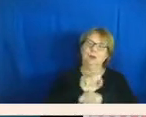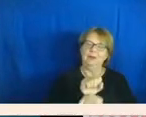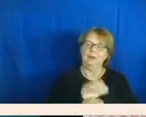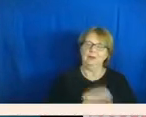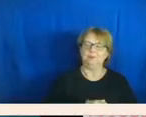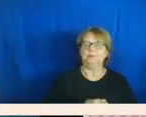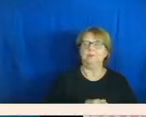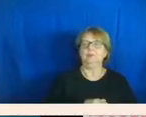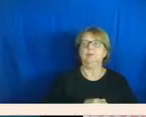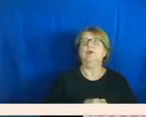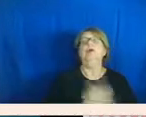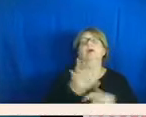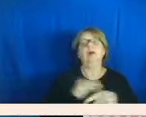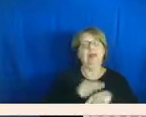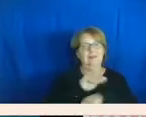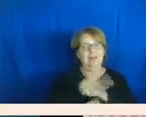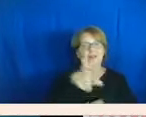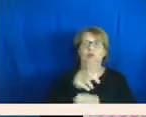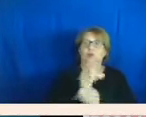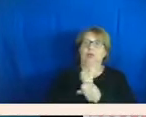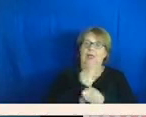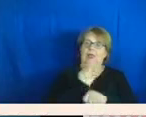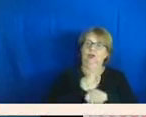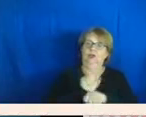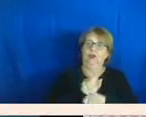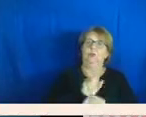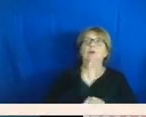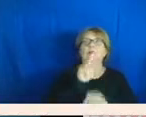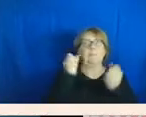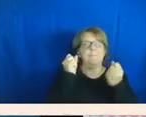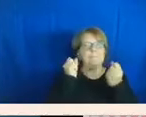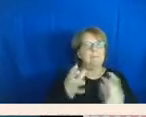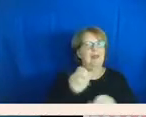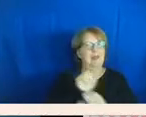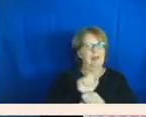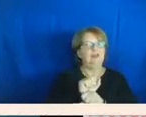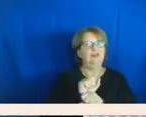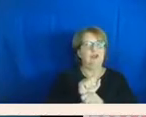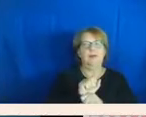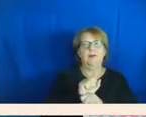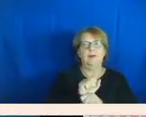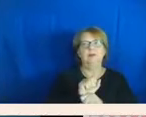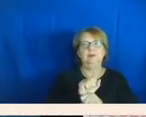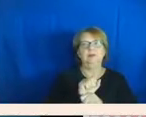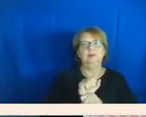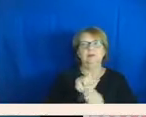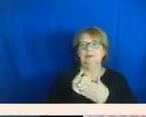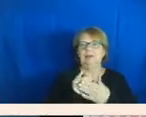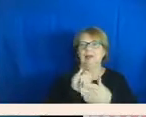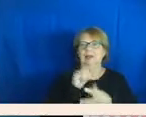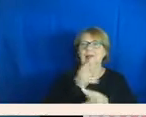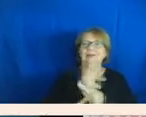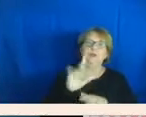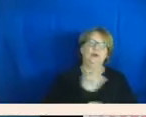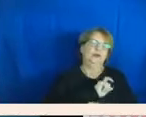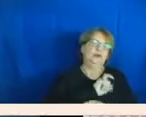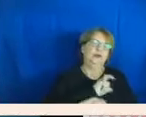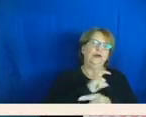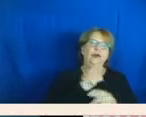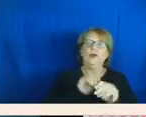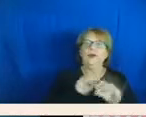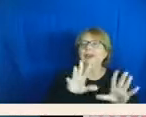you getting a job, there are many jobs that keep your security clearance, especially if you're working